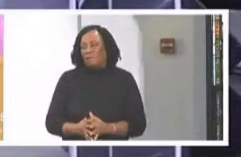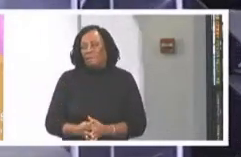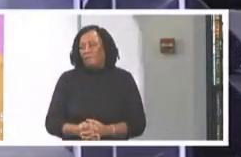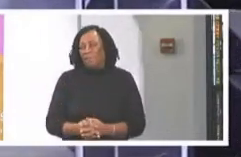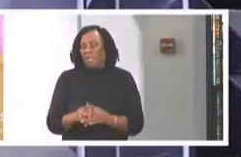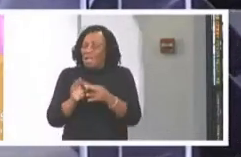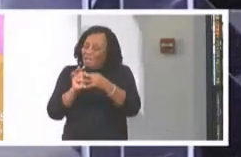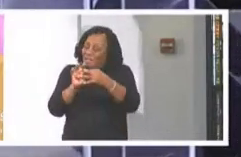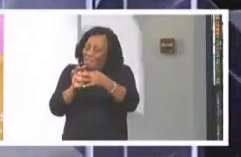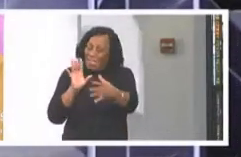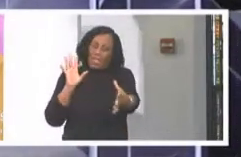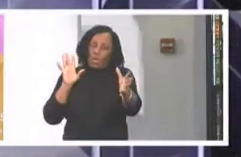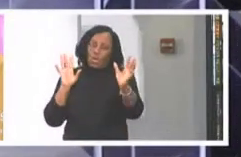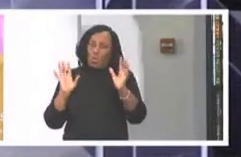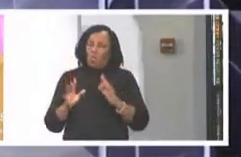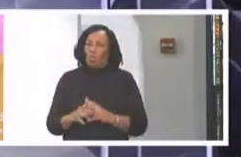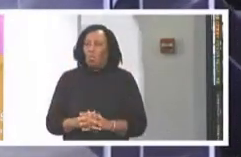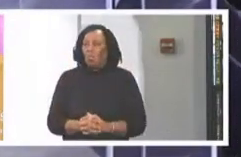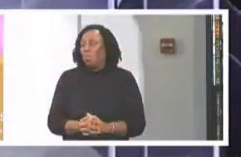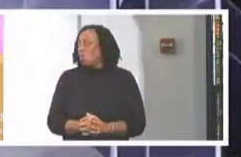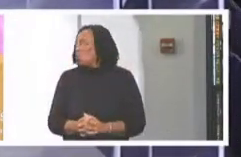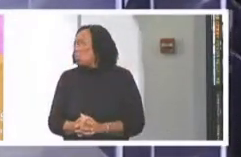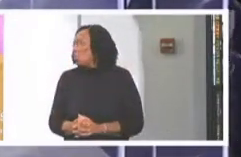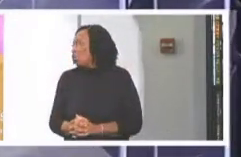Let it go.